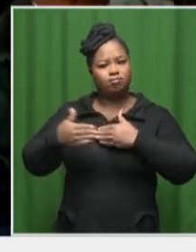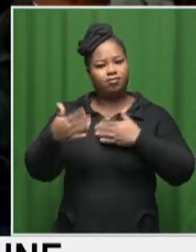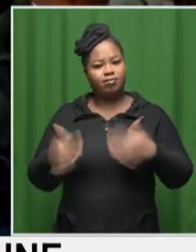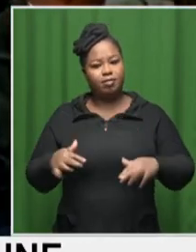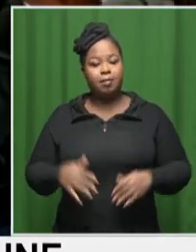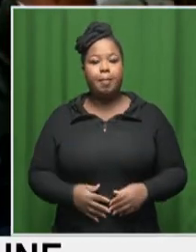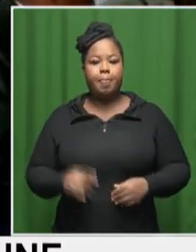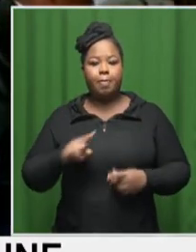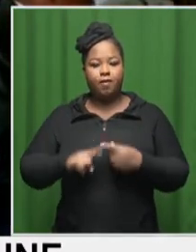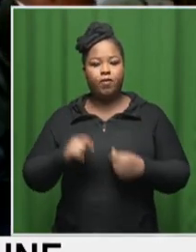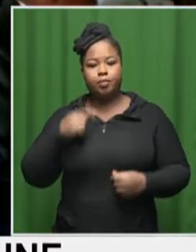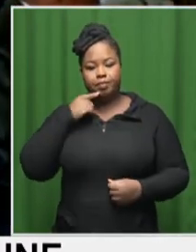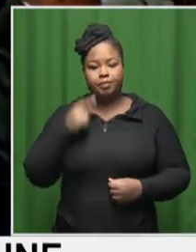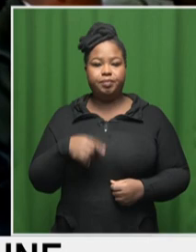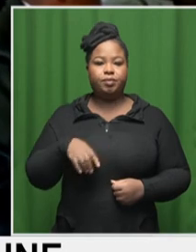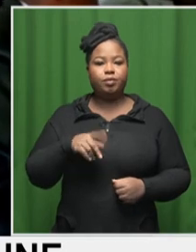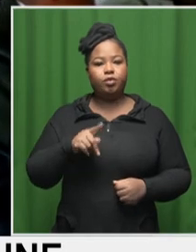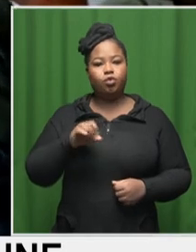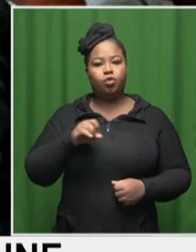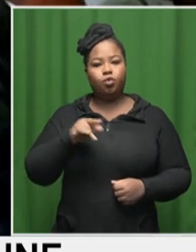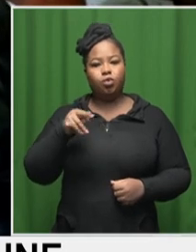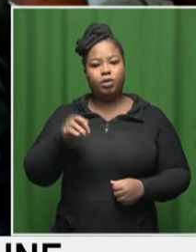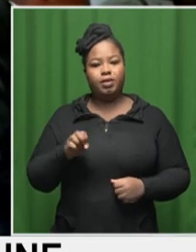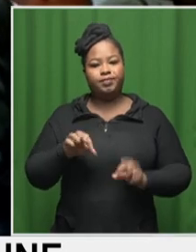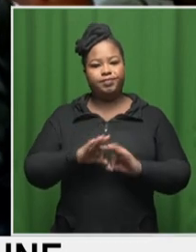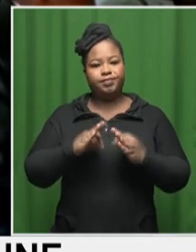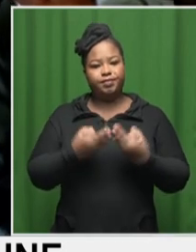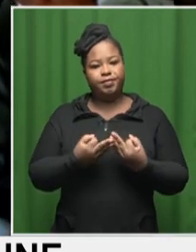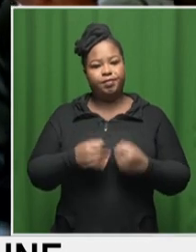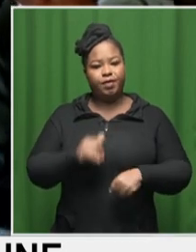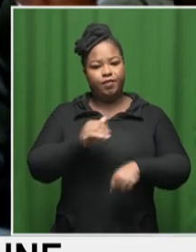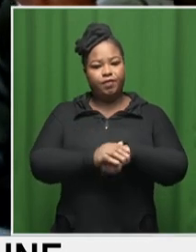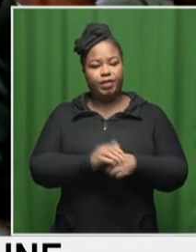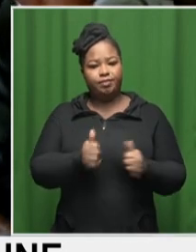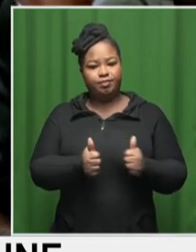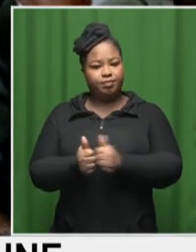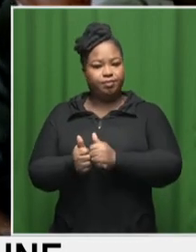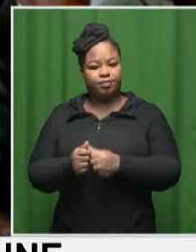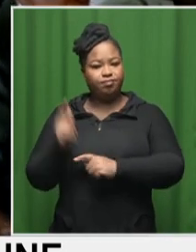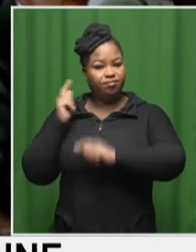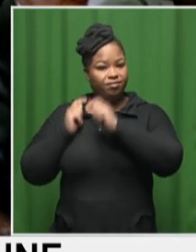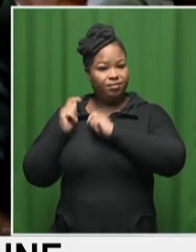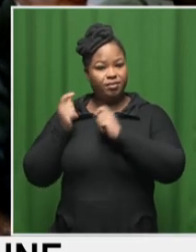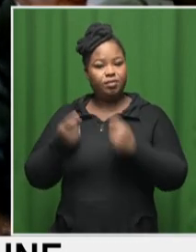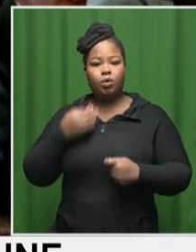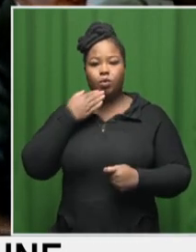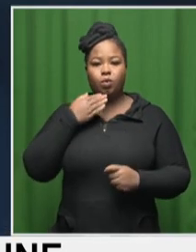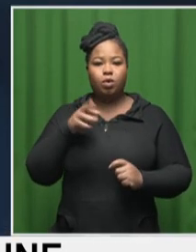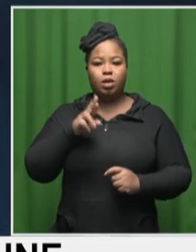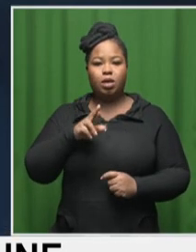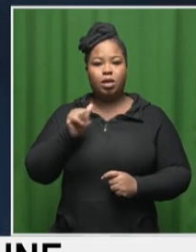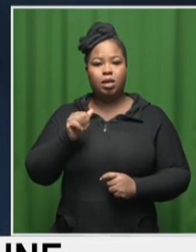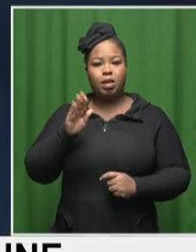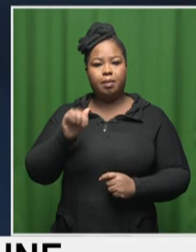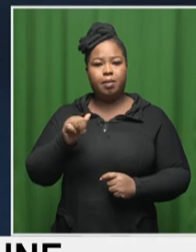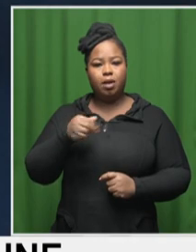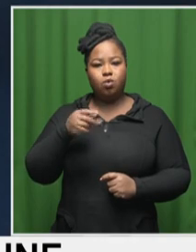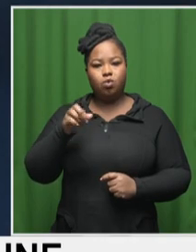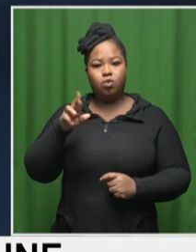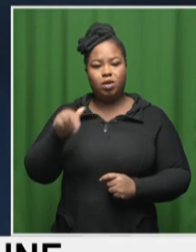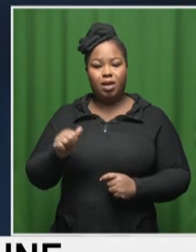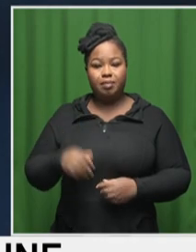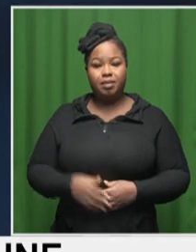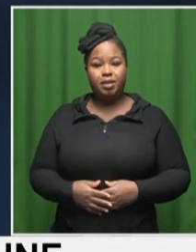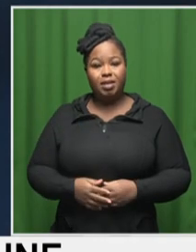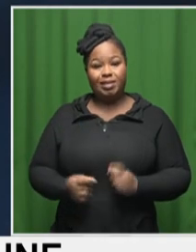This is according to the Sekhukhune royal family, friends and associates of the man traditionally known as Tlhabirabauba. Sekhukhune